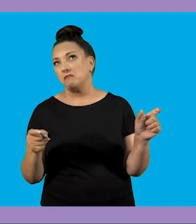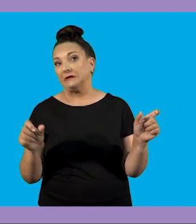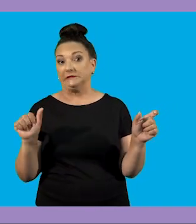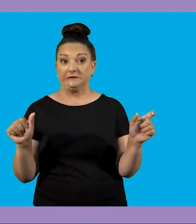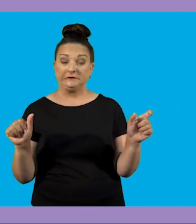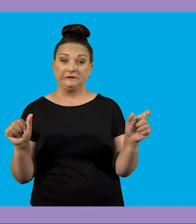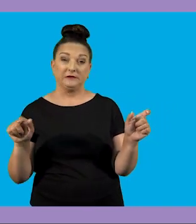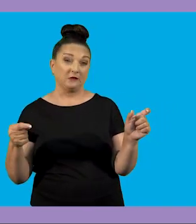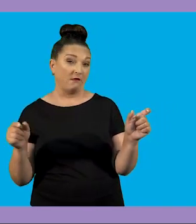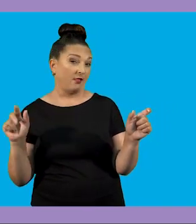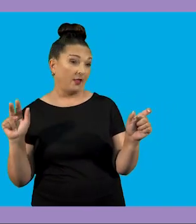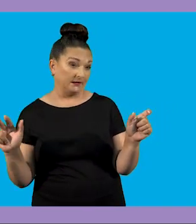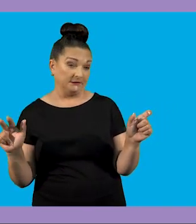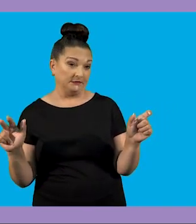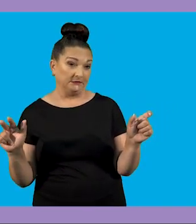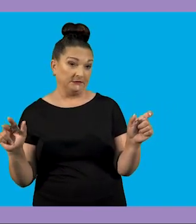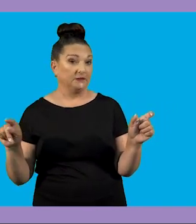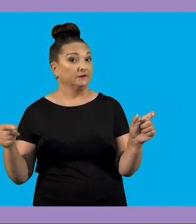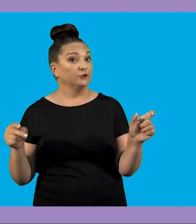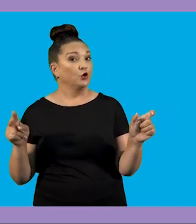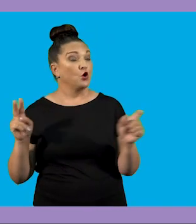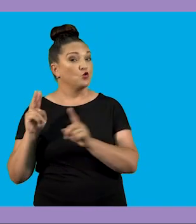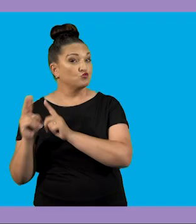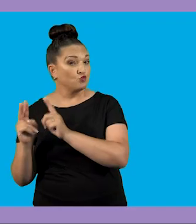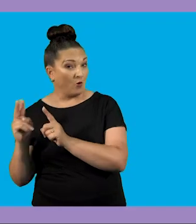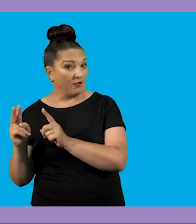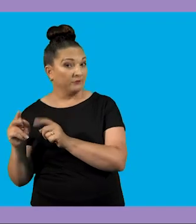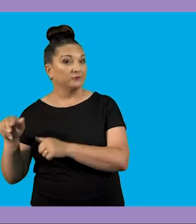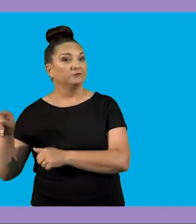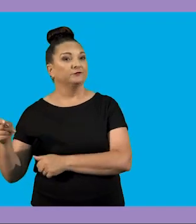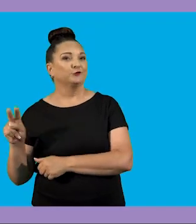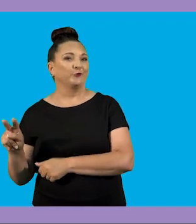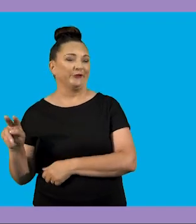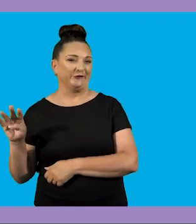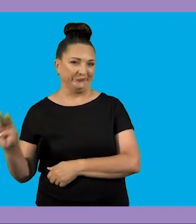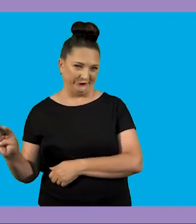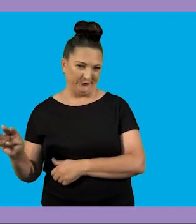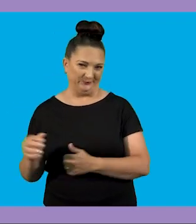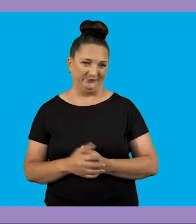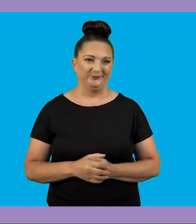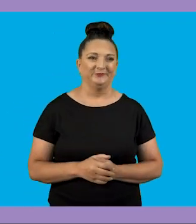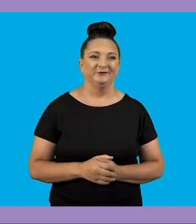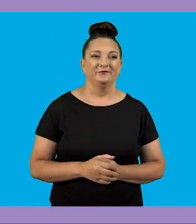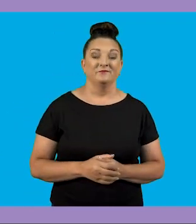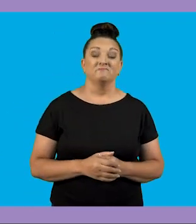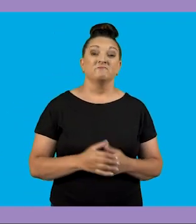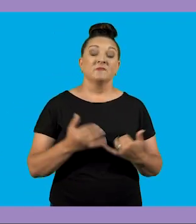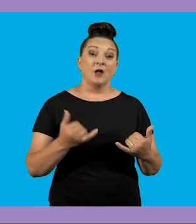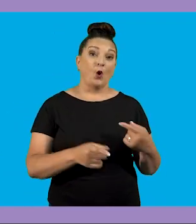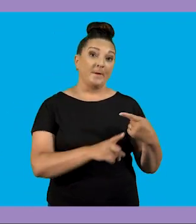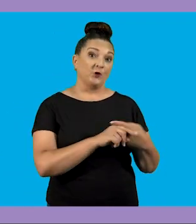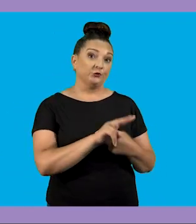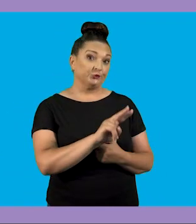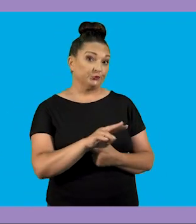6, 8, 12, and 24. And again,